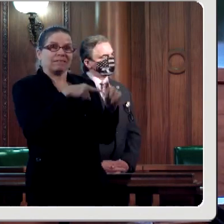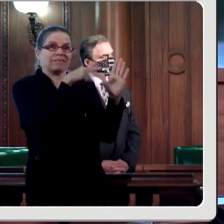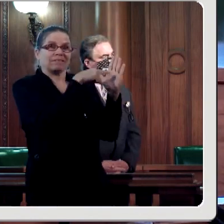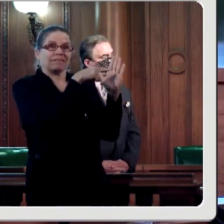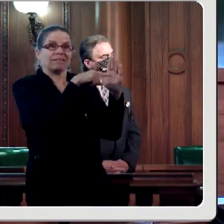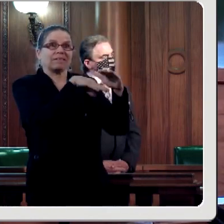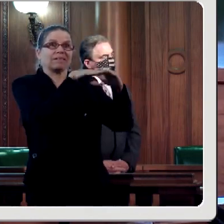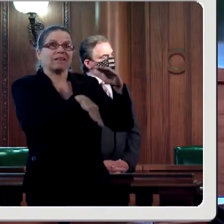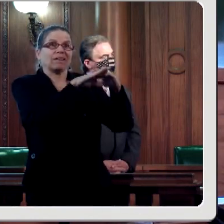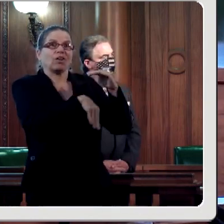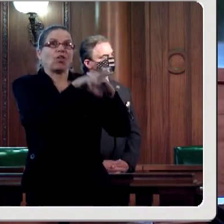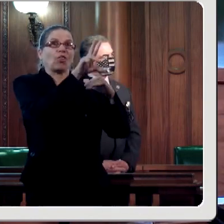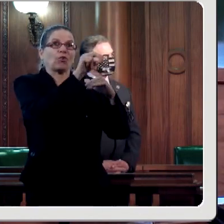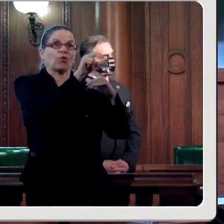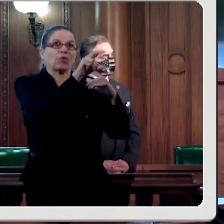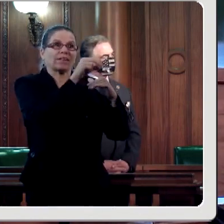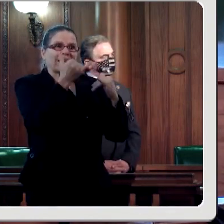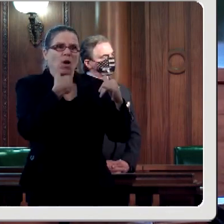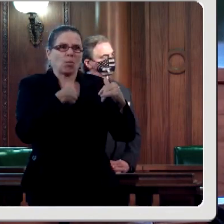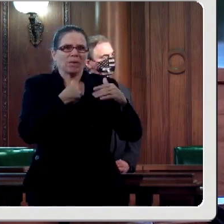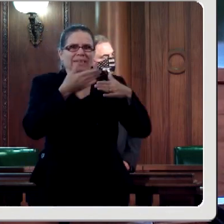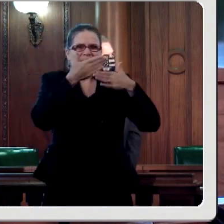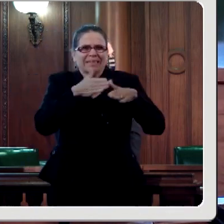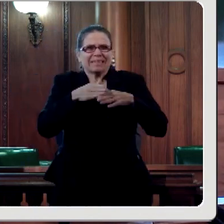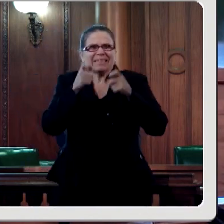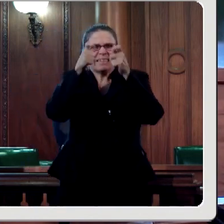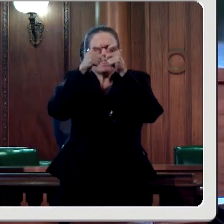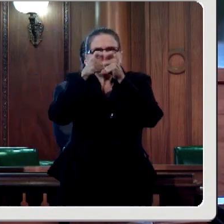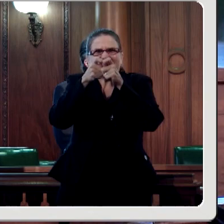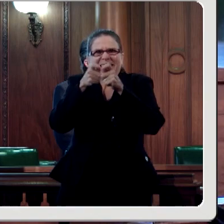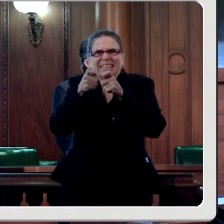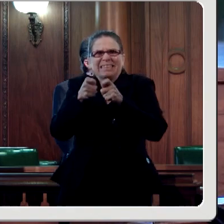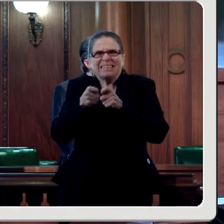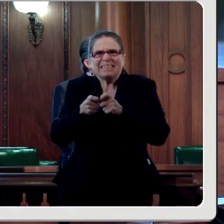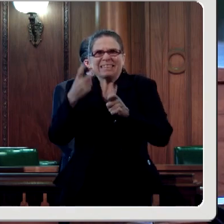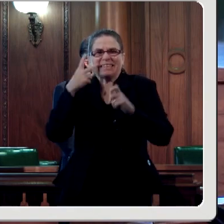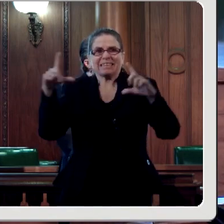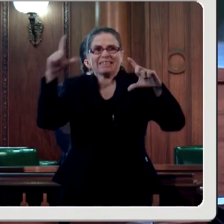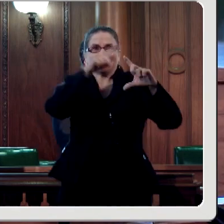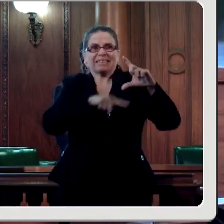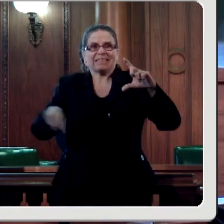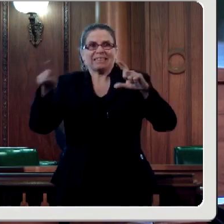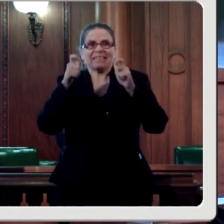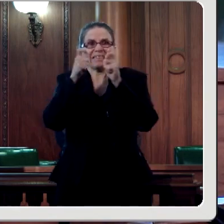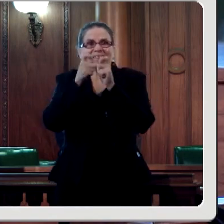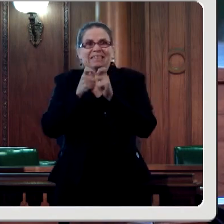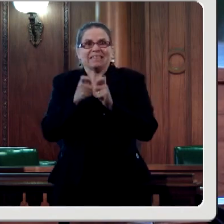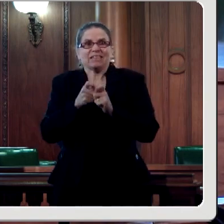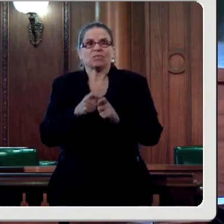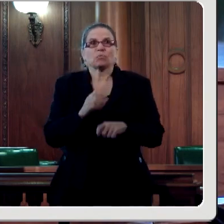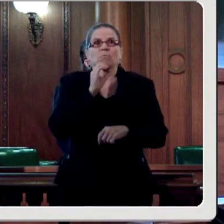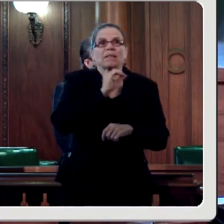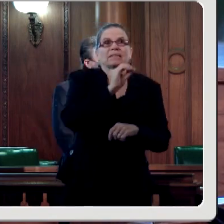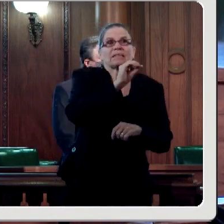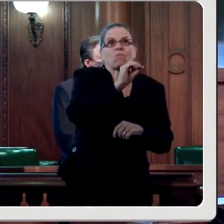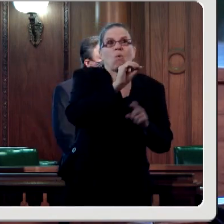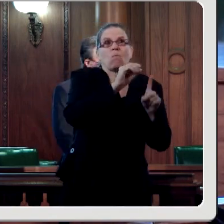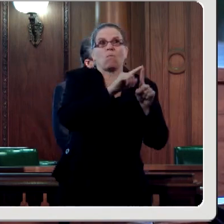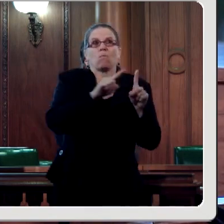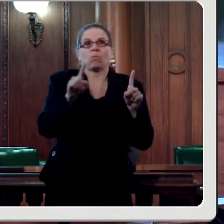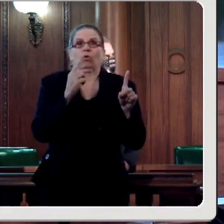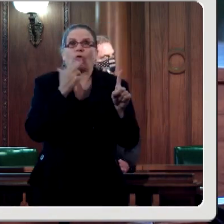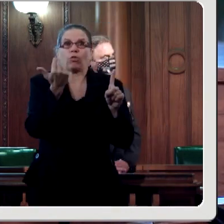to note here is the 0 to 13-year-old age group. The 0